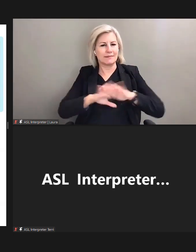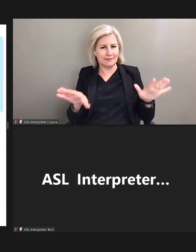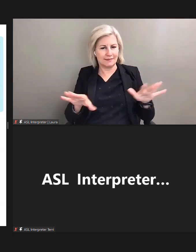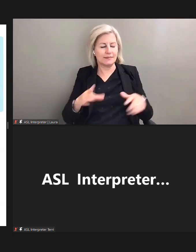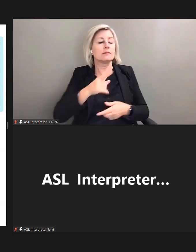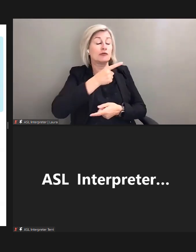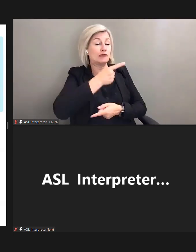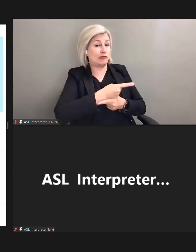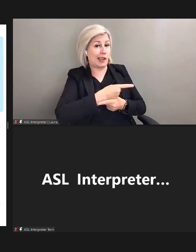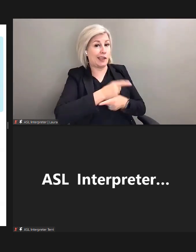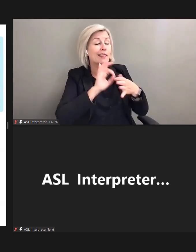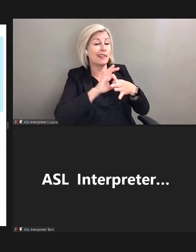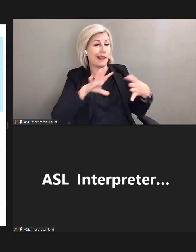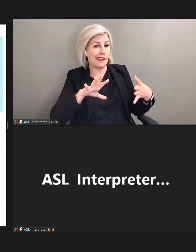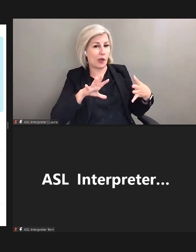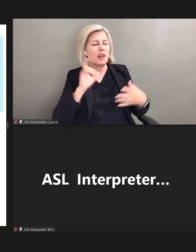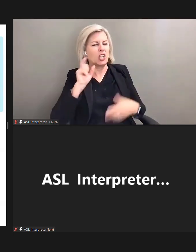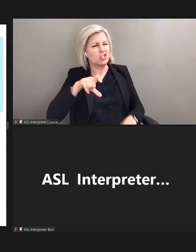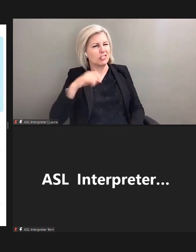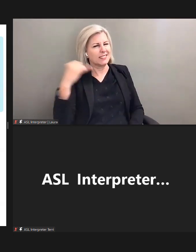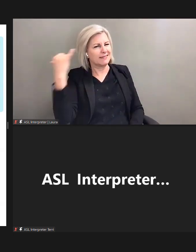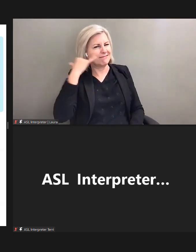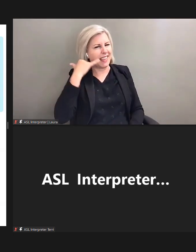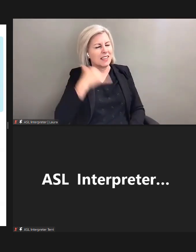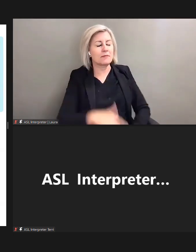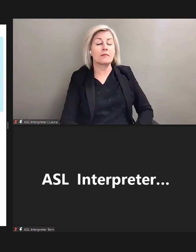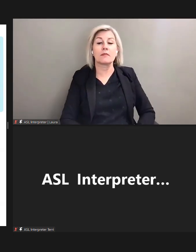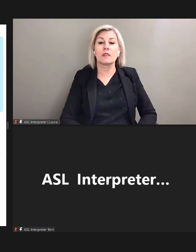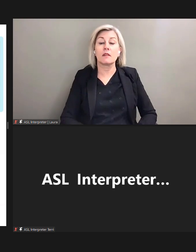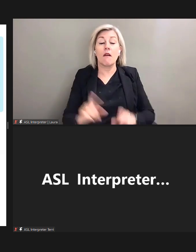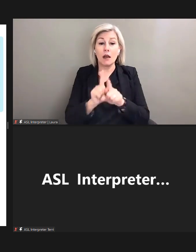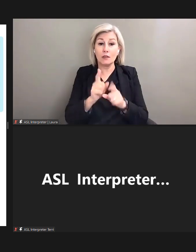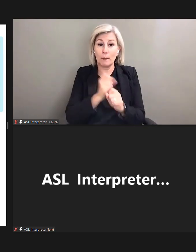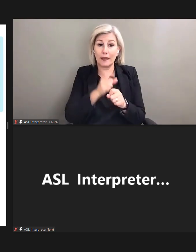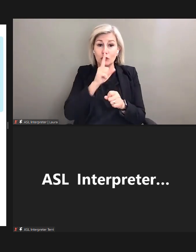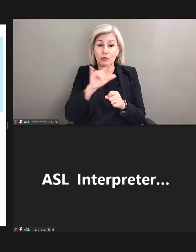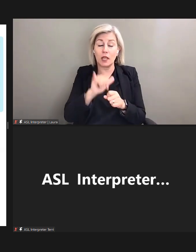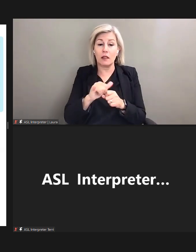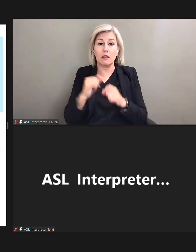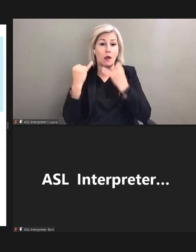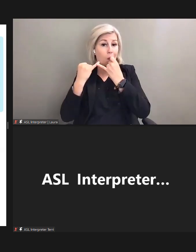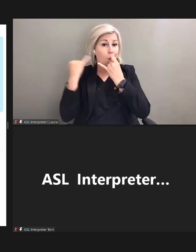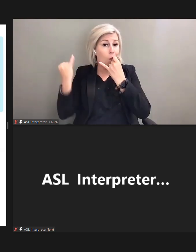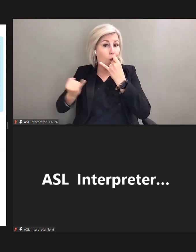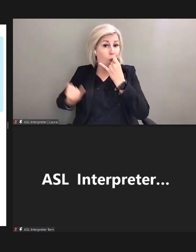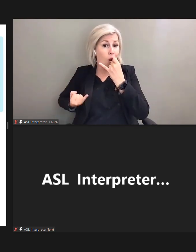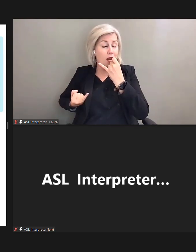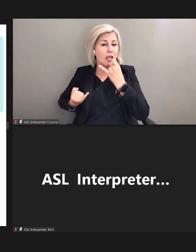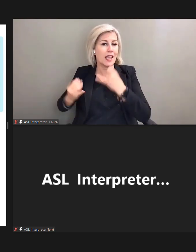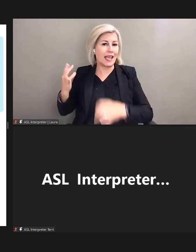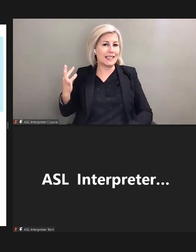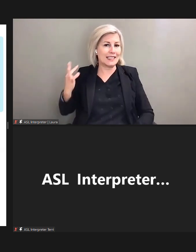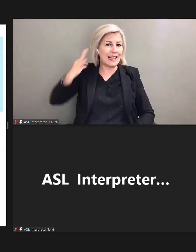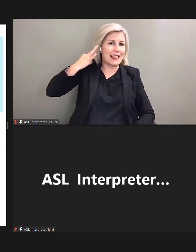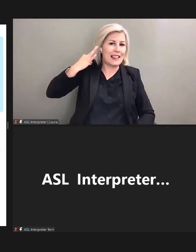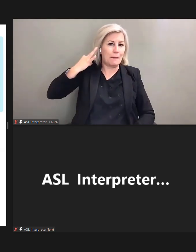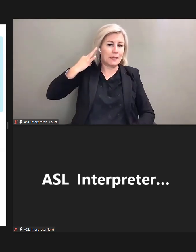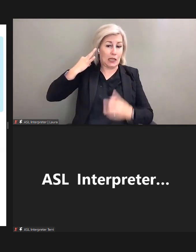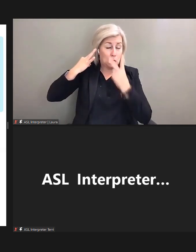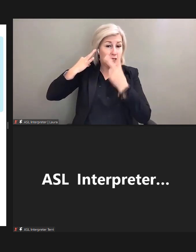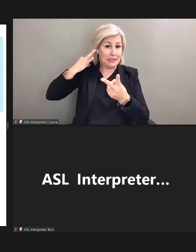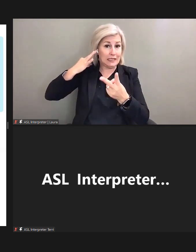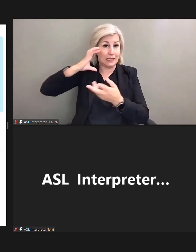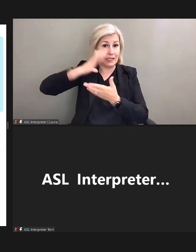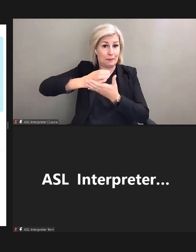and it should stay put. And you also want to make sure that the cord has been clipped up, as you see in this picture, up